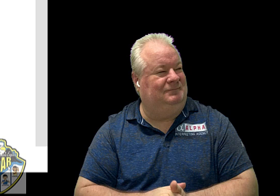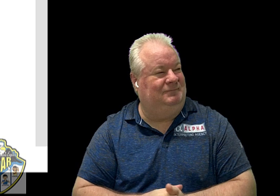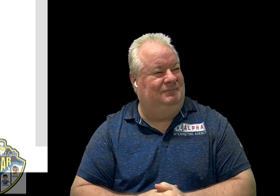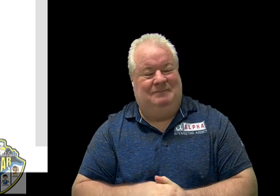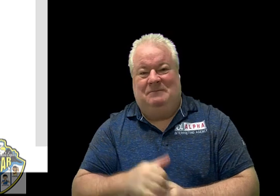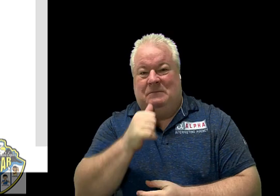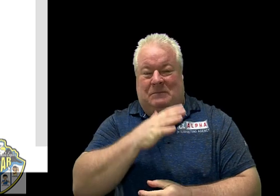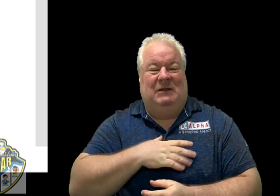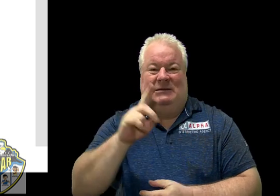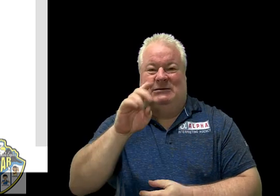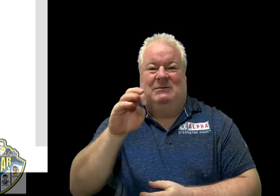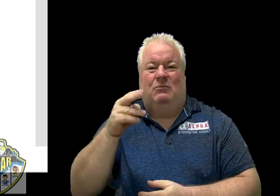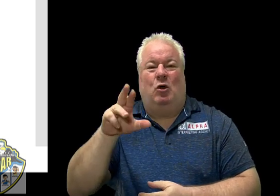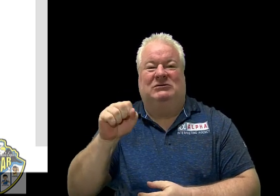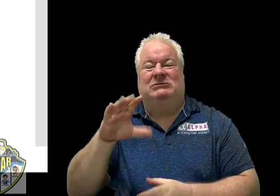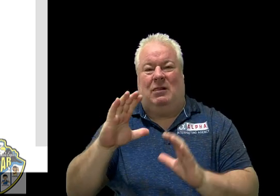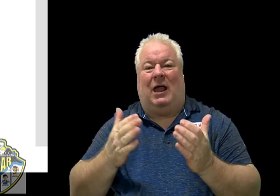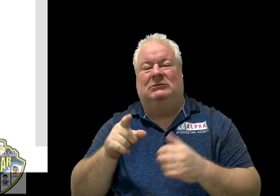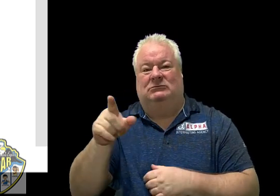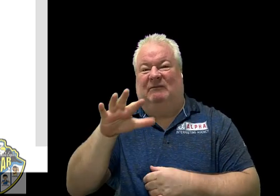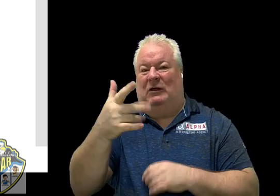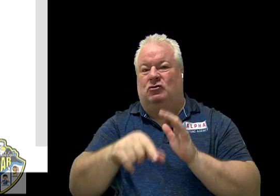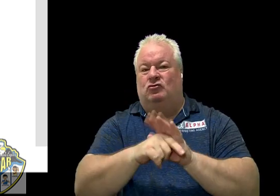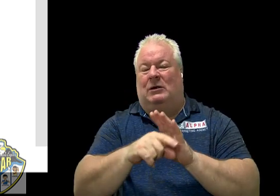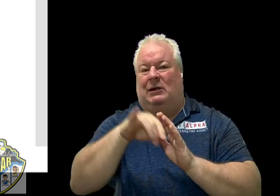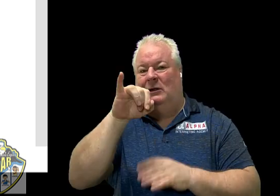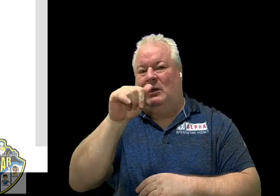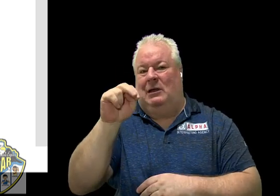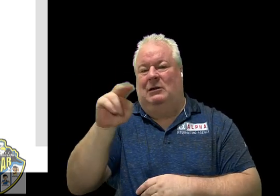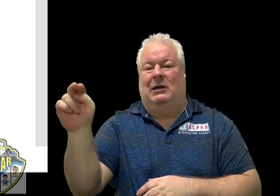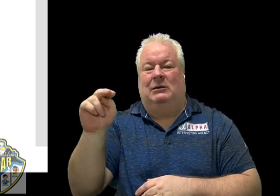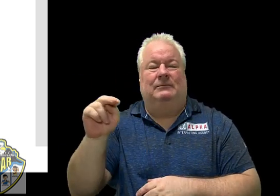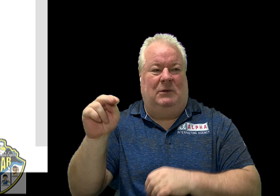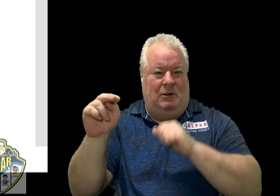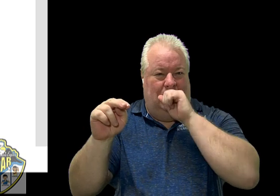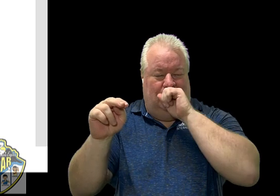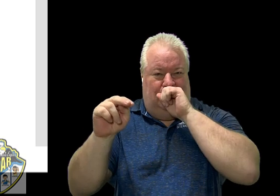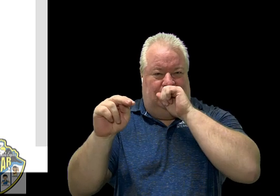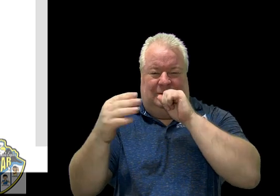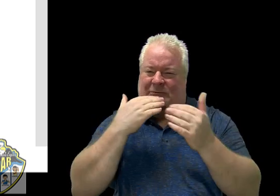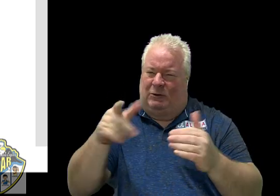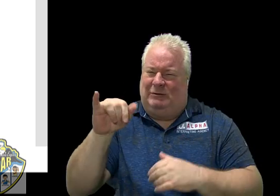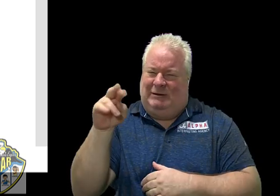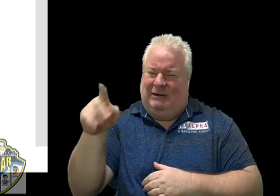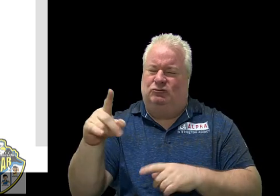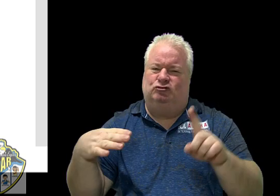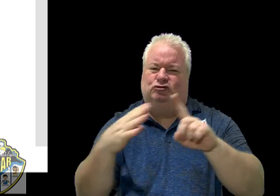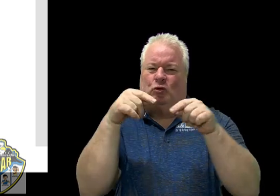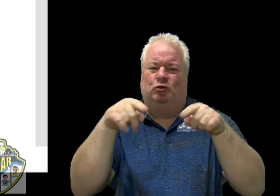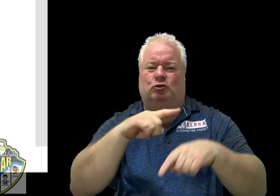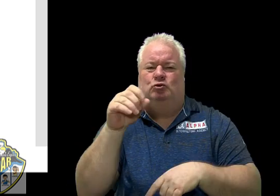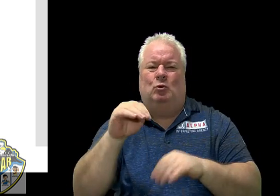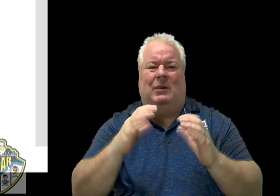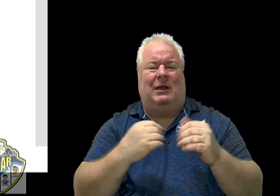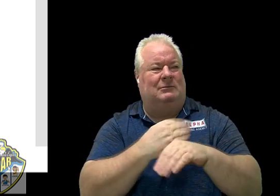From Mrs. Demers' classroom, fifth grader, Ian N. Thank you, Ian, for soaring on Zoom.